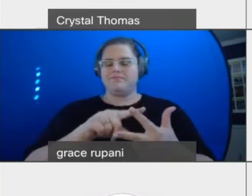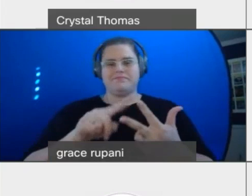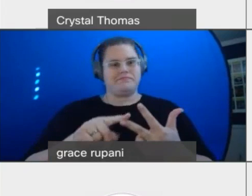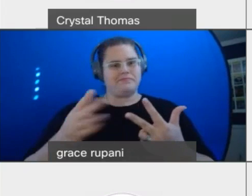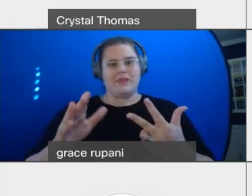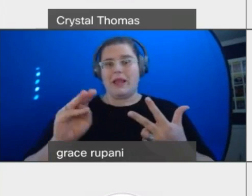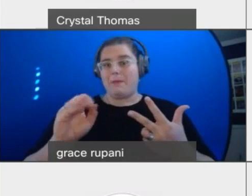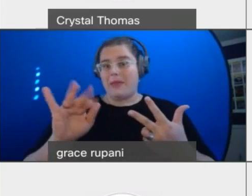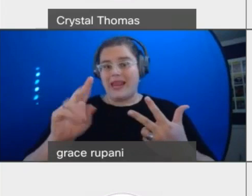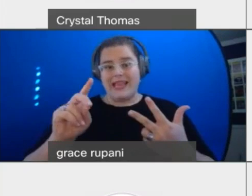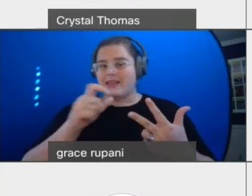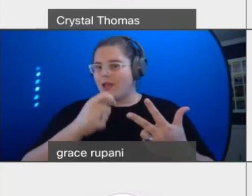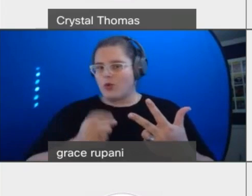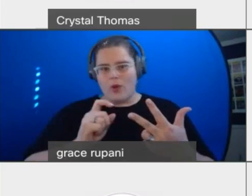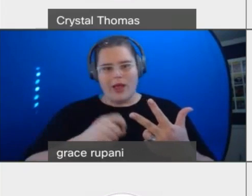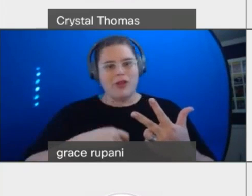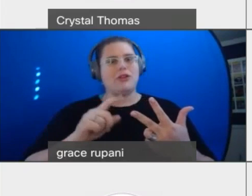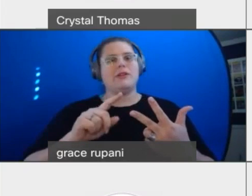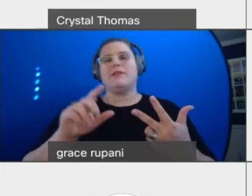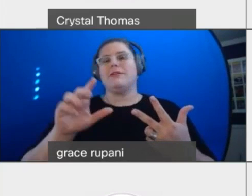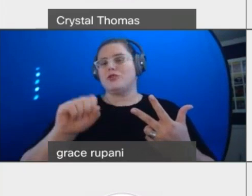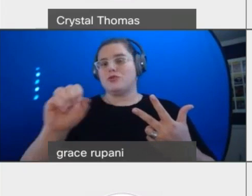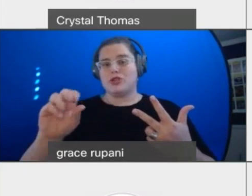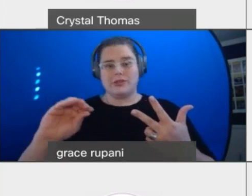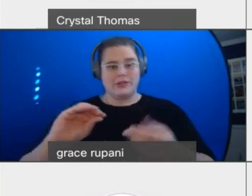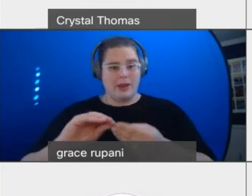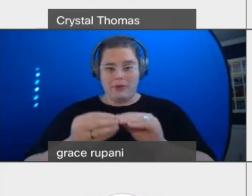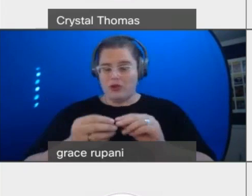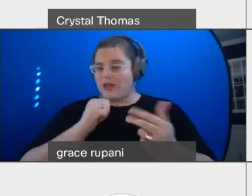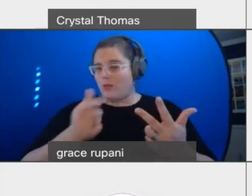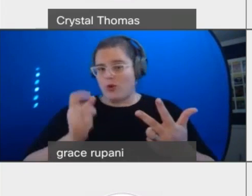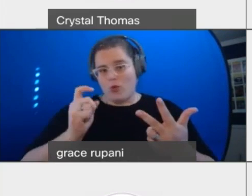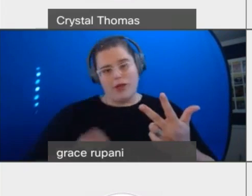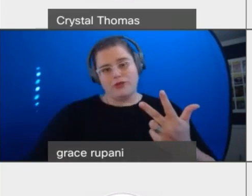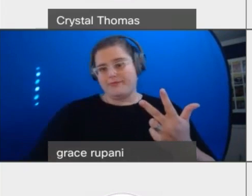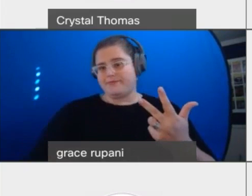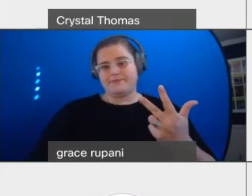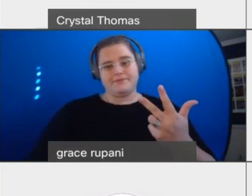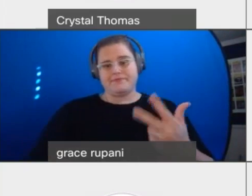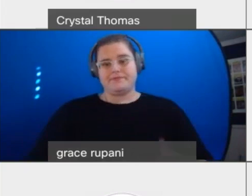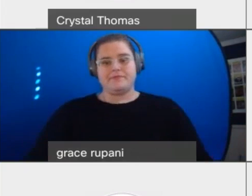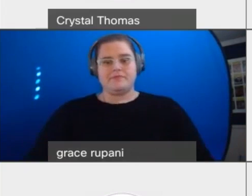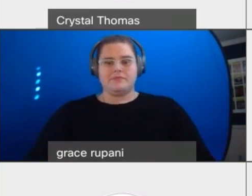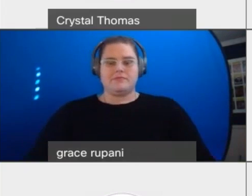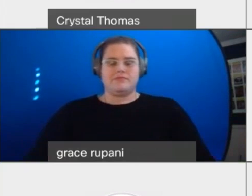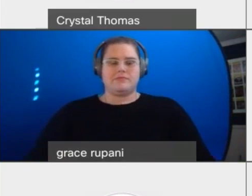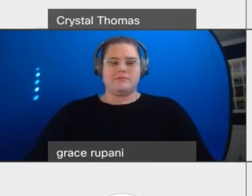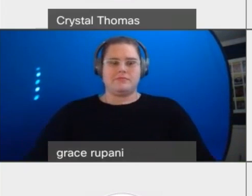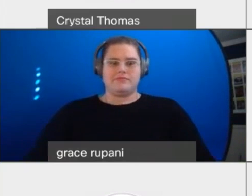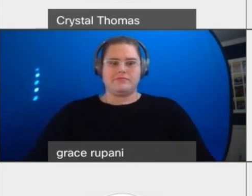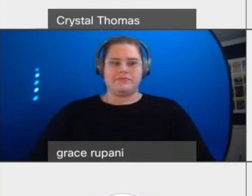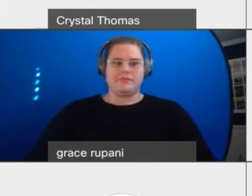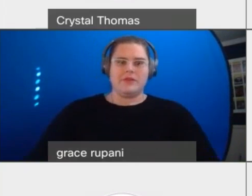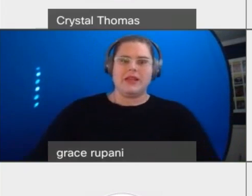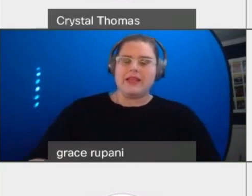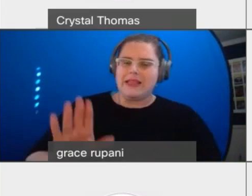number. It does not require a Social Security number. If I could add to that, Winslow, so everyone